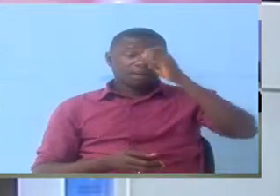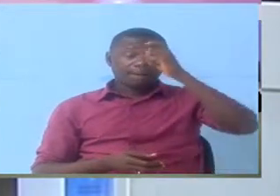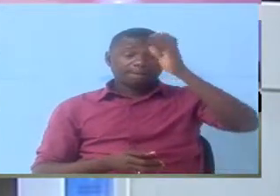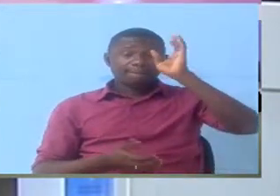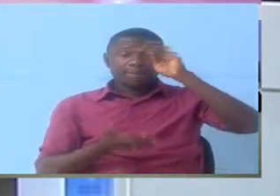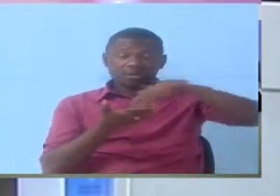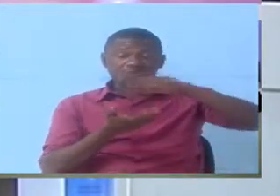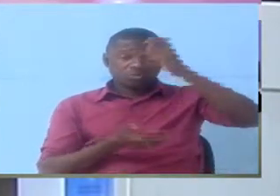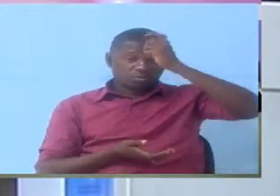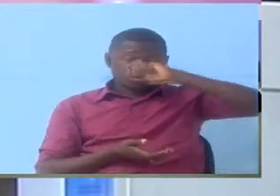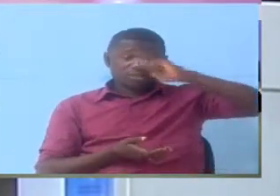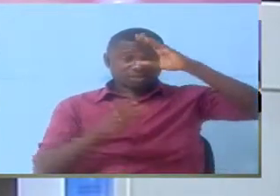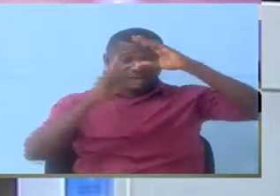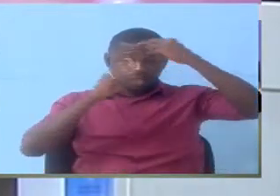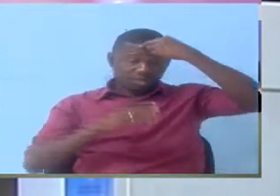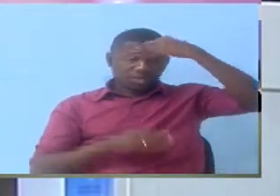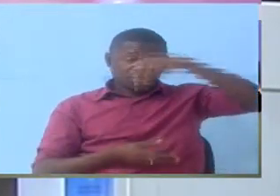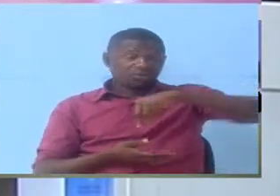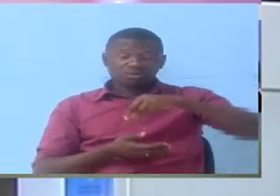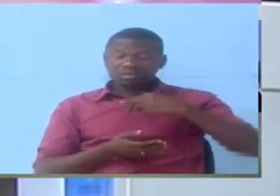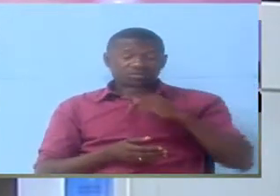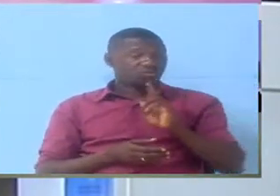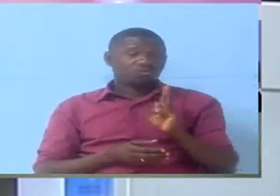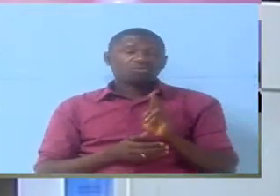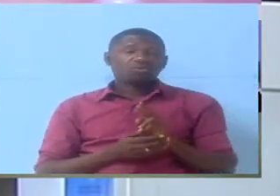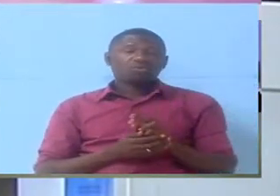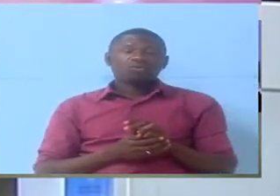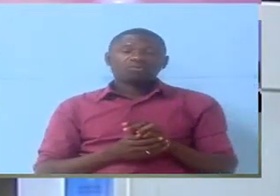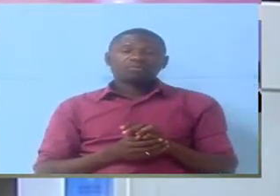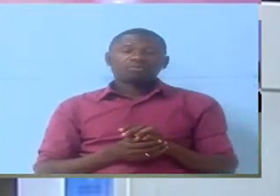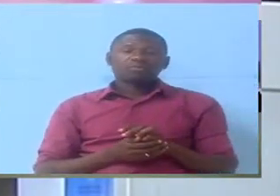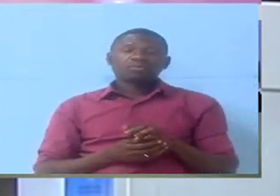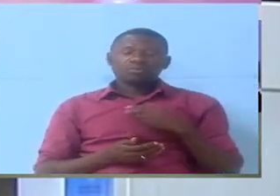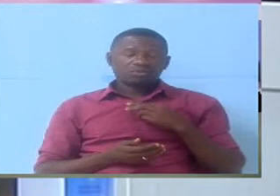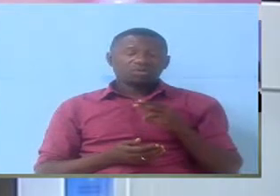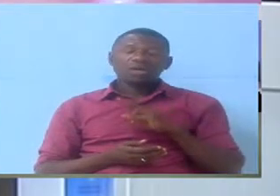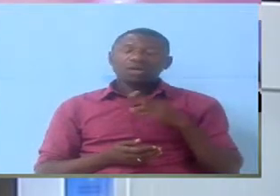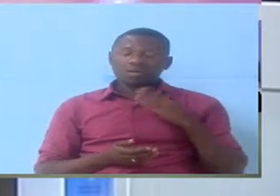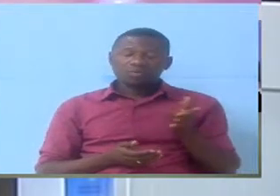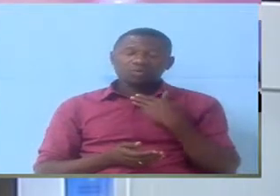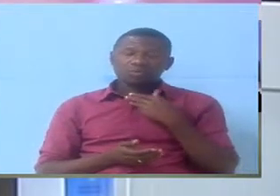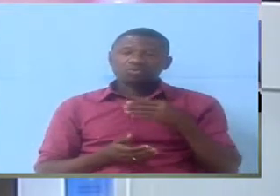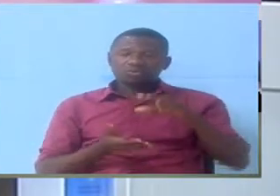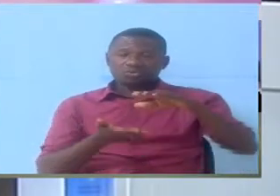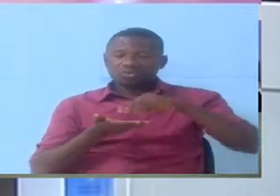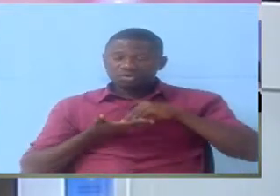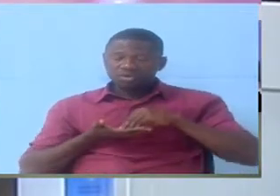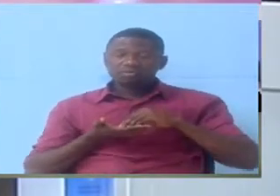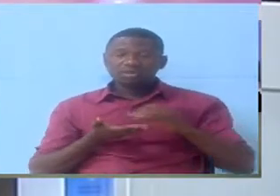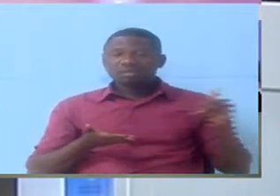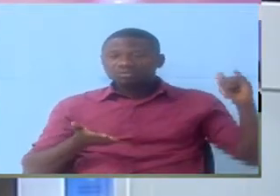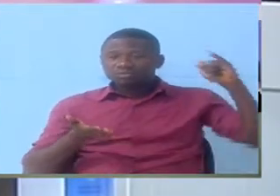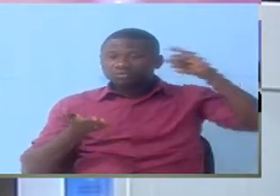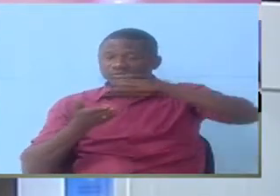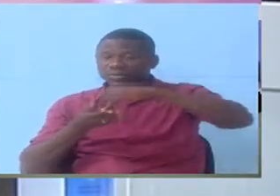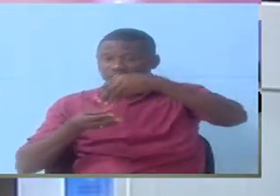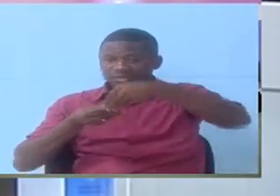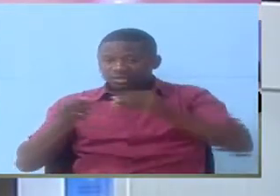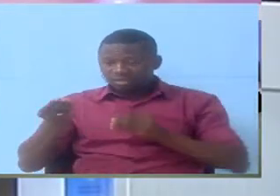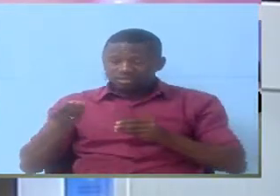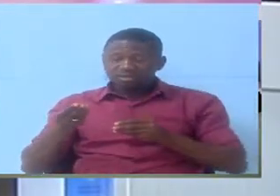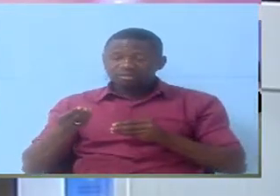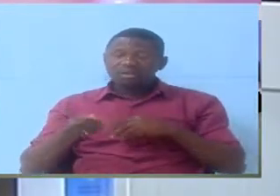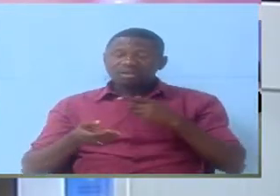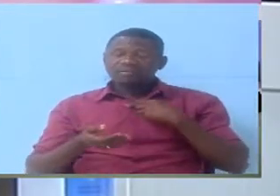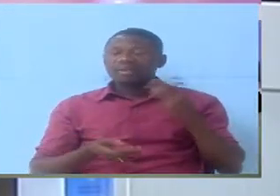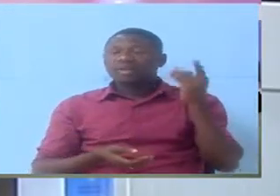kiralti mansola na dameng. So I did not go there. Wala namantaji. I went to collect my tickets. Tata na kuluntila ticket ota. Then a date was scheduled